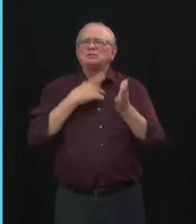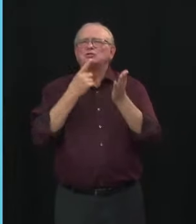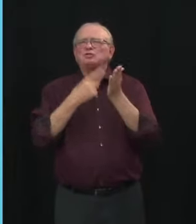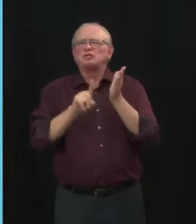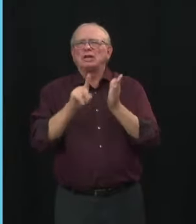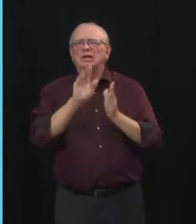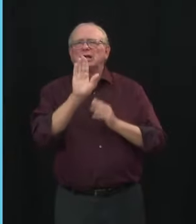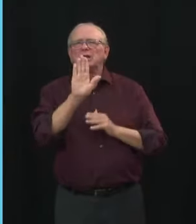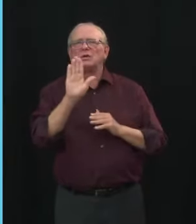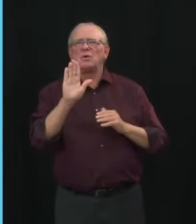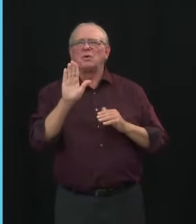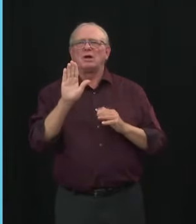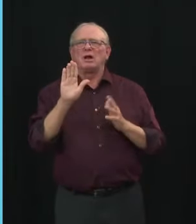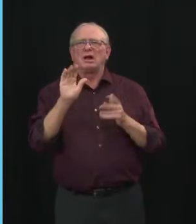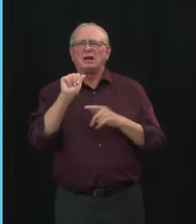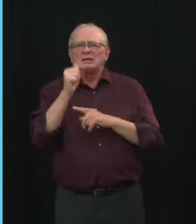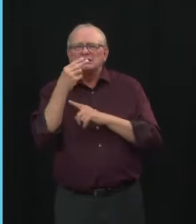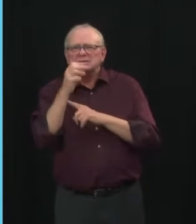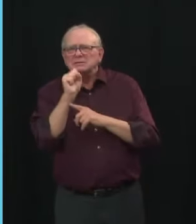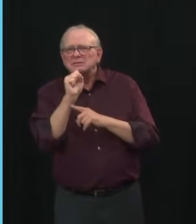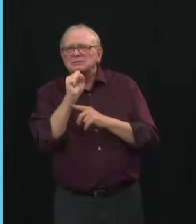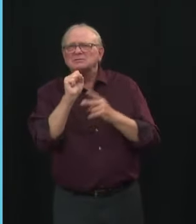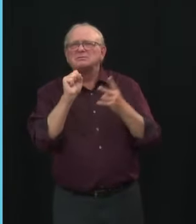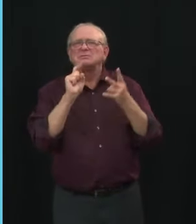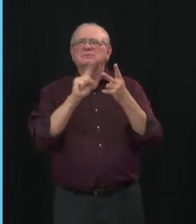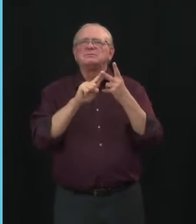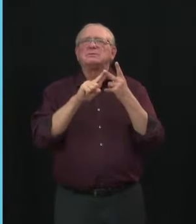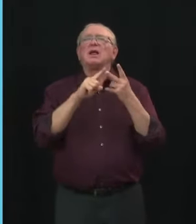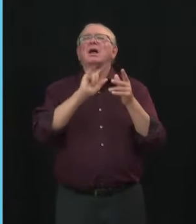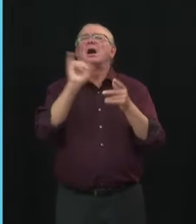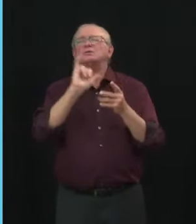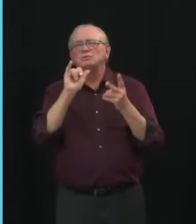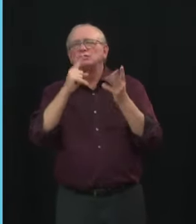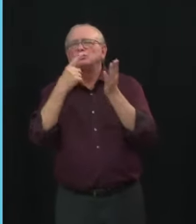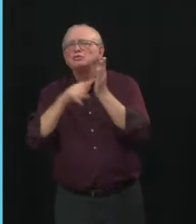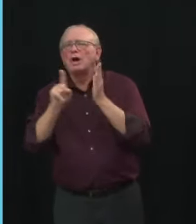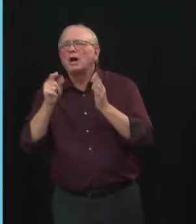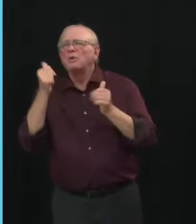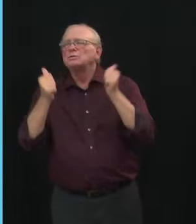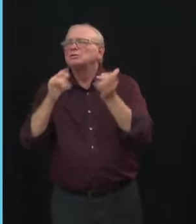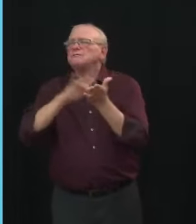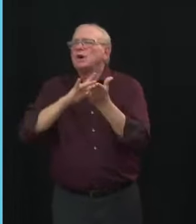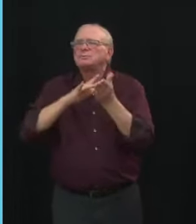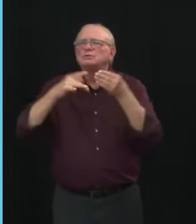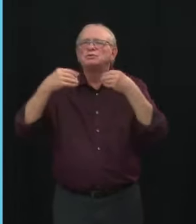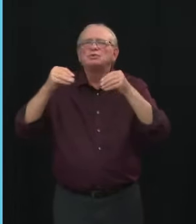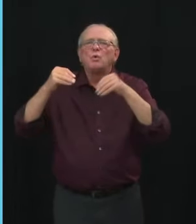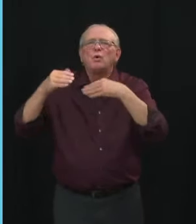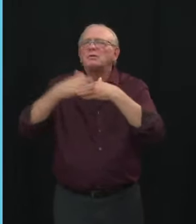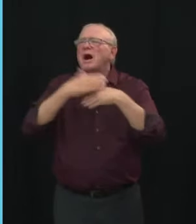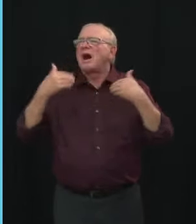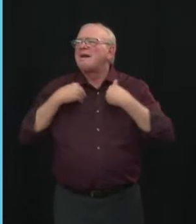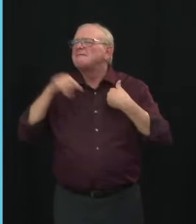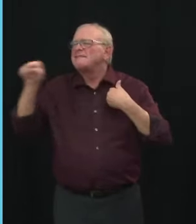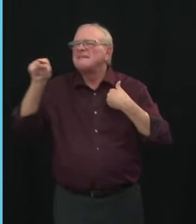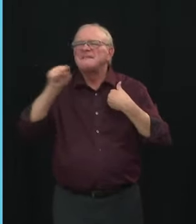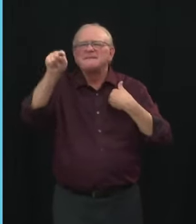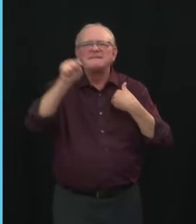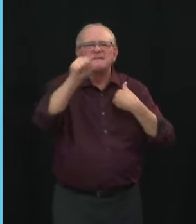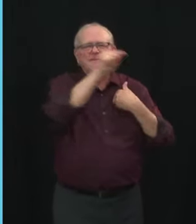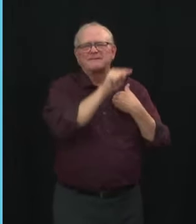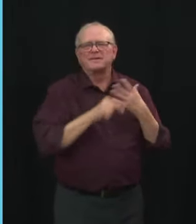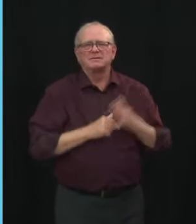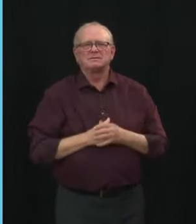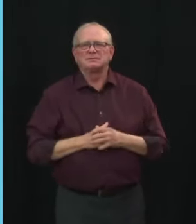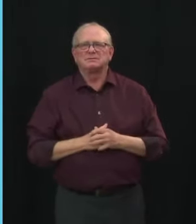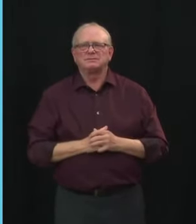prescription sent there. The online list is updated on a regular basis, so please check for any updates. Some pharmacies